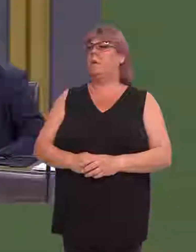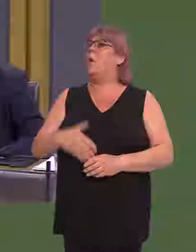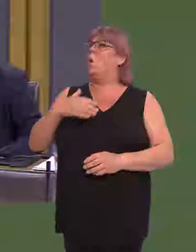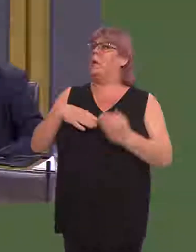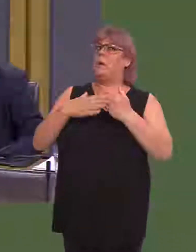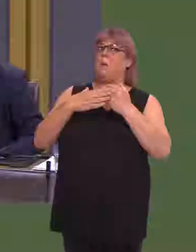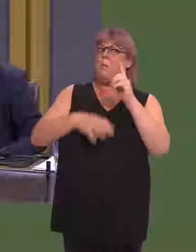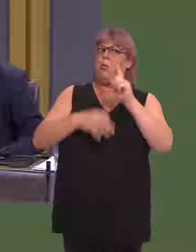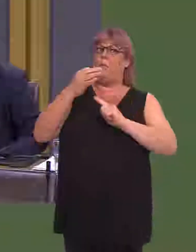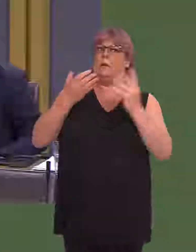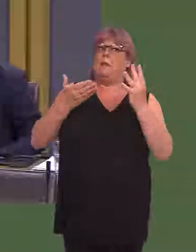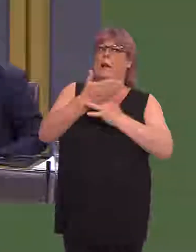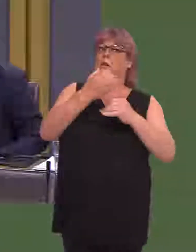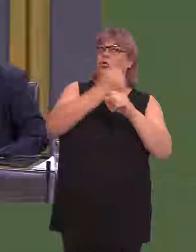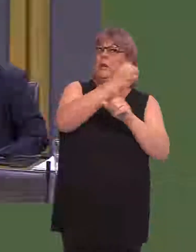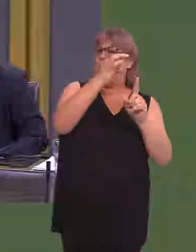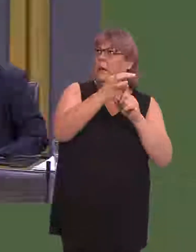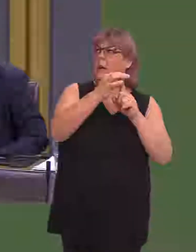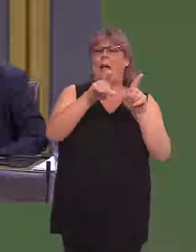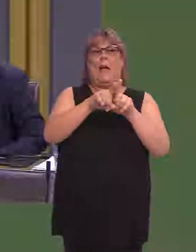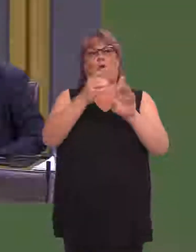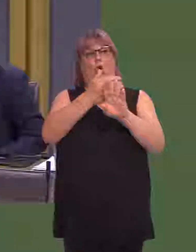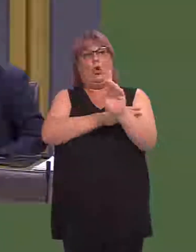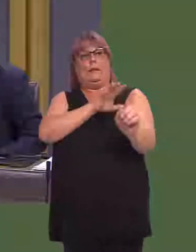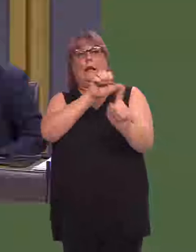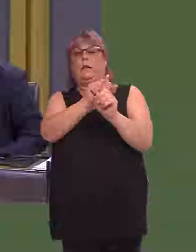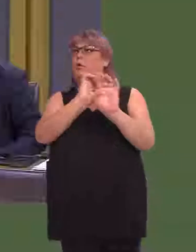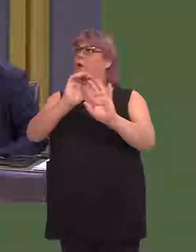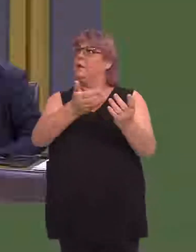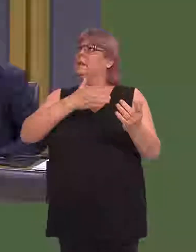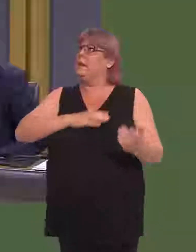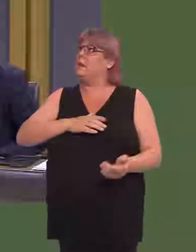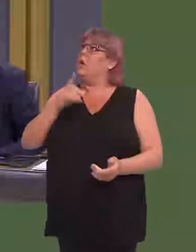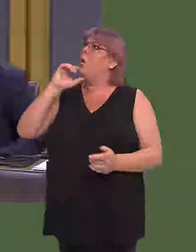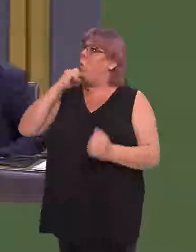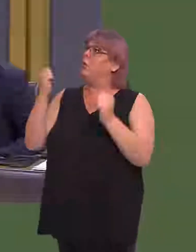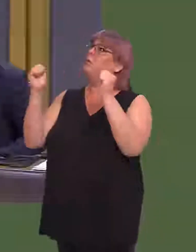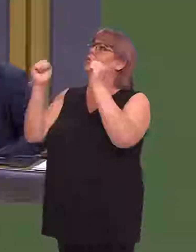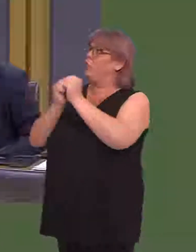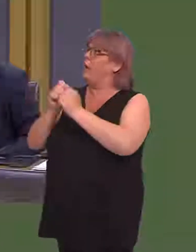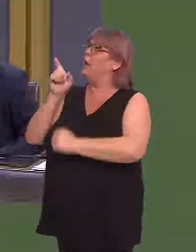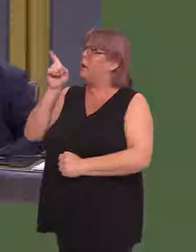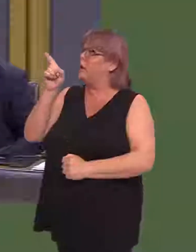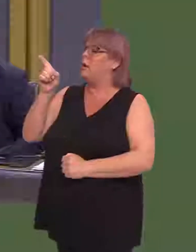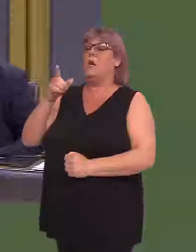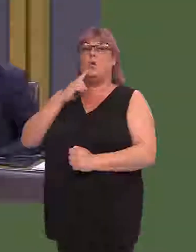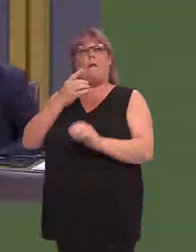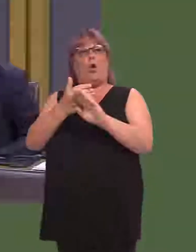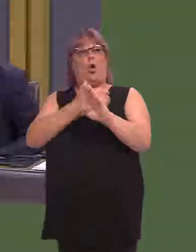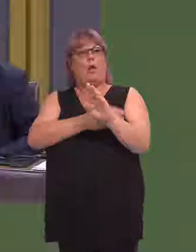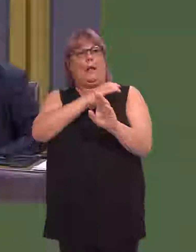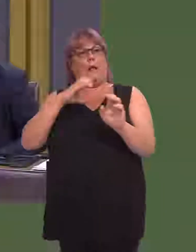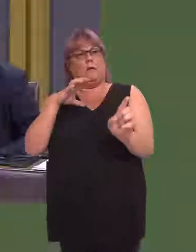to GPs and diagnosis services could turn this around. So will you commit to creating